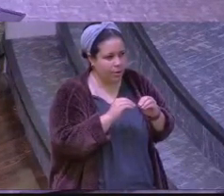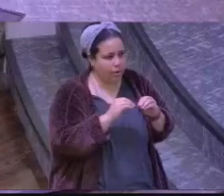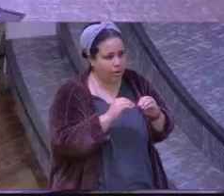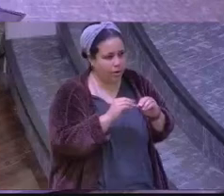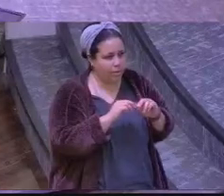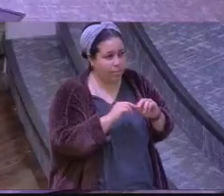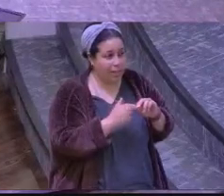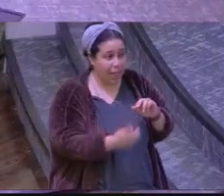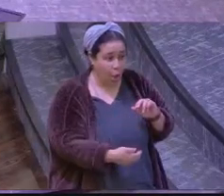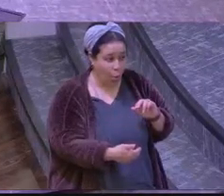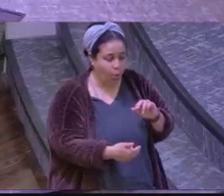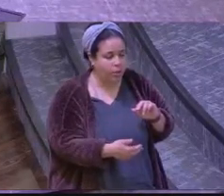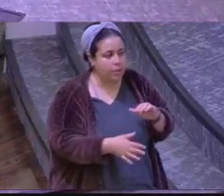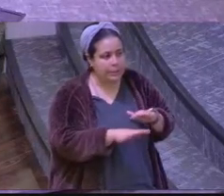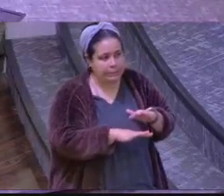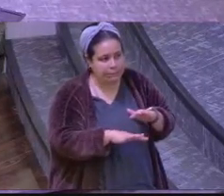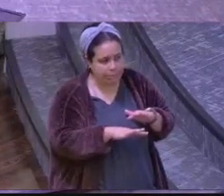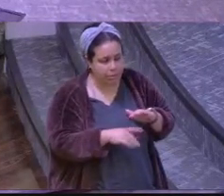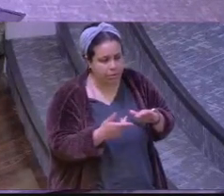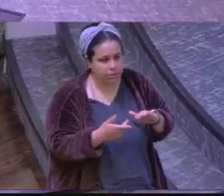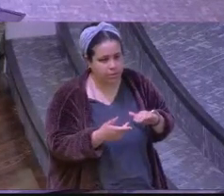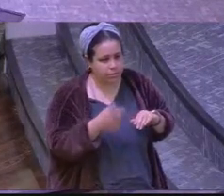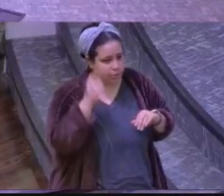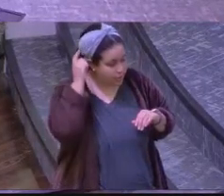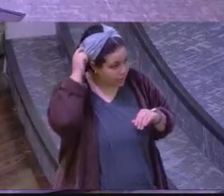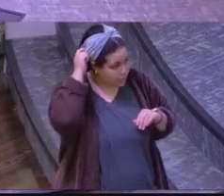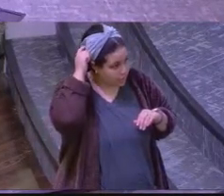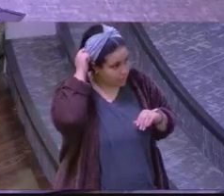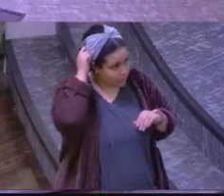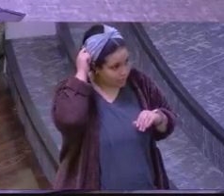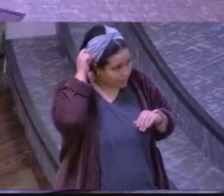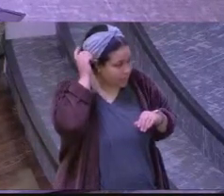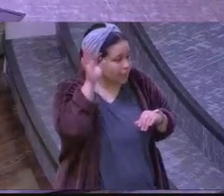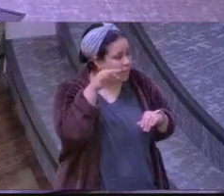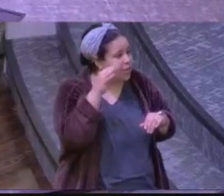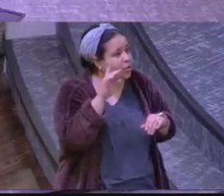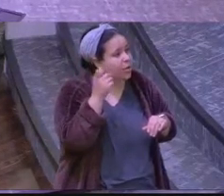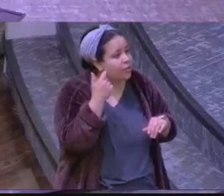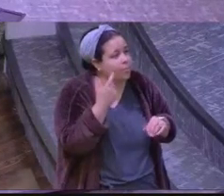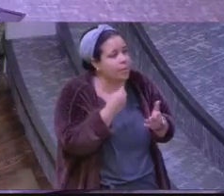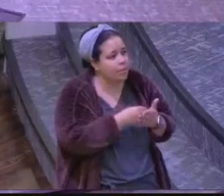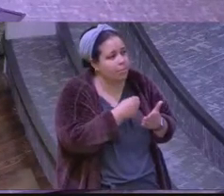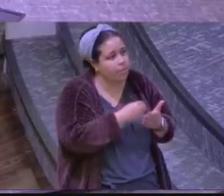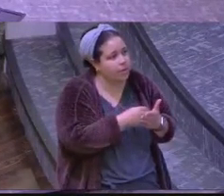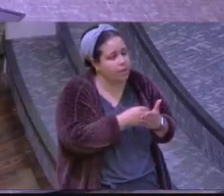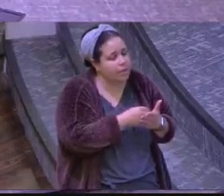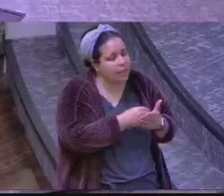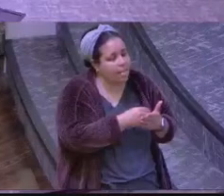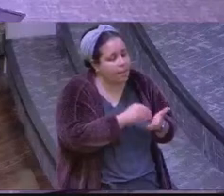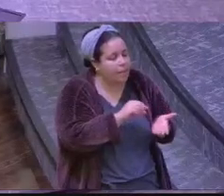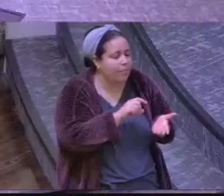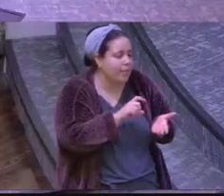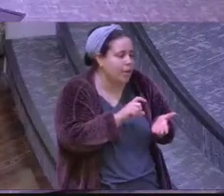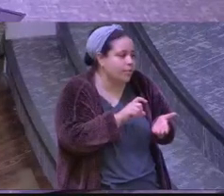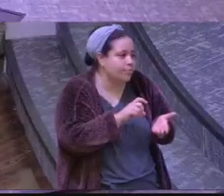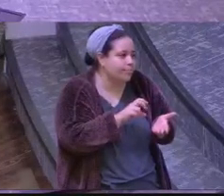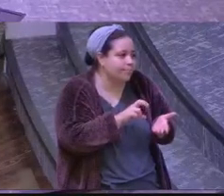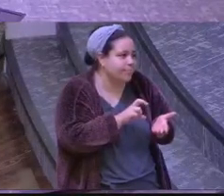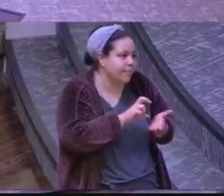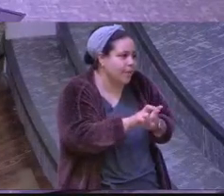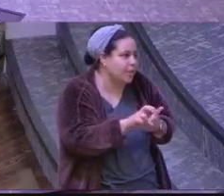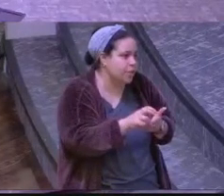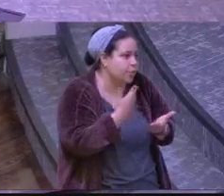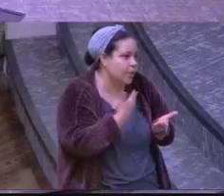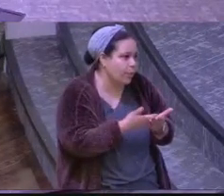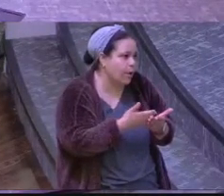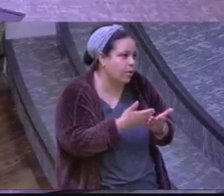the timing of the way the federal government disperses that money. Mm-hmm. One, they don't fund it real well. Two, this is from previous experience where we